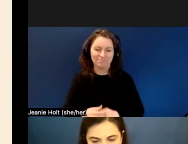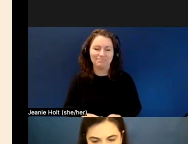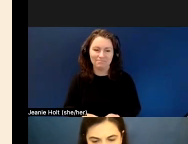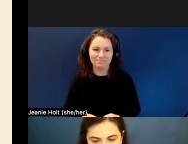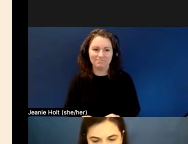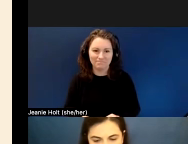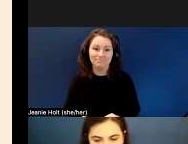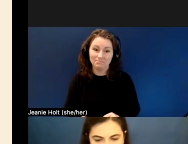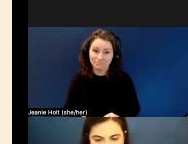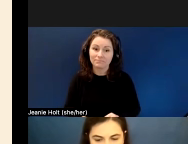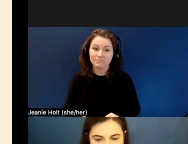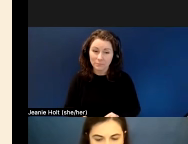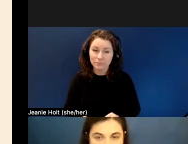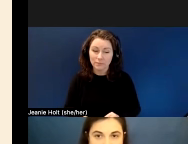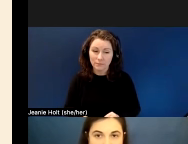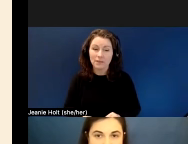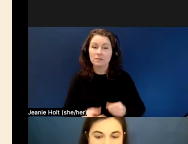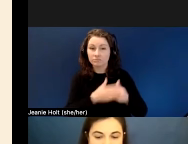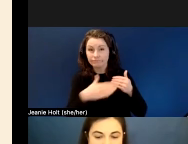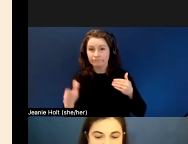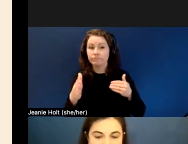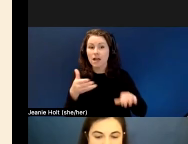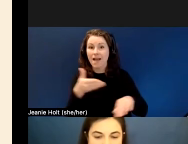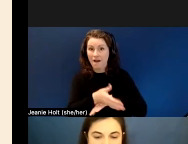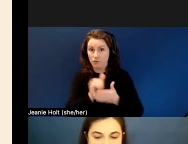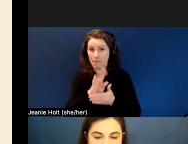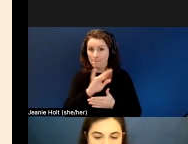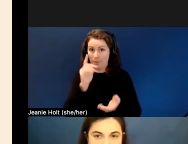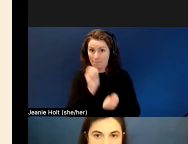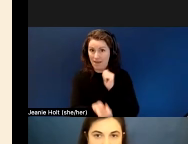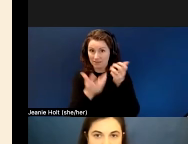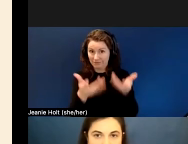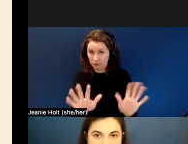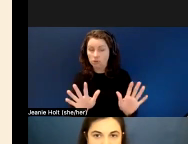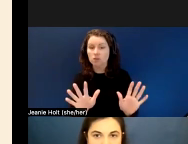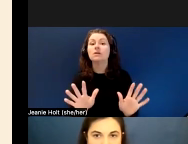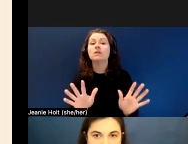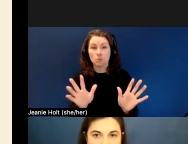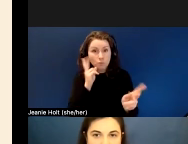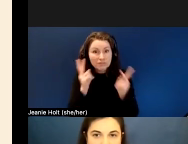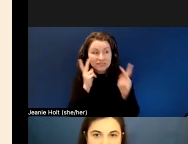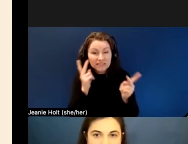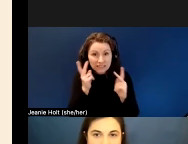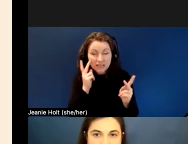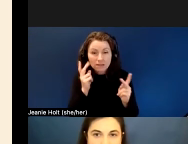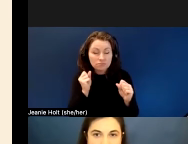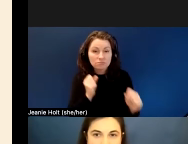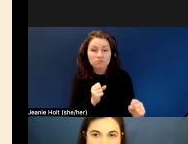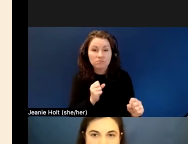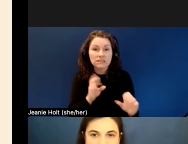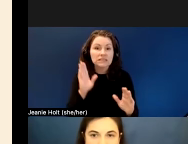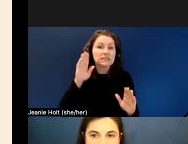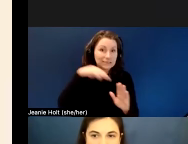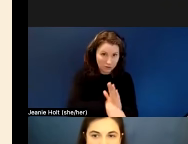And in the time since that bill has passed, we have seen a remarkable